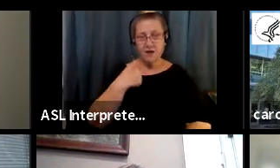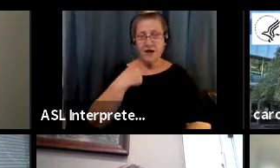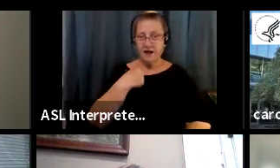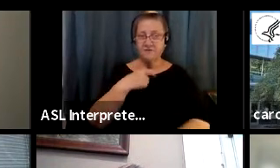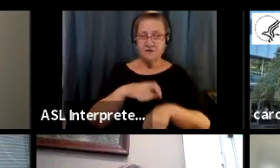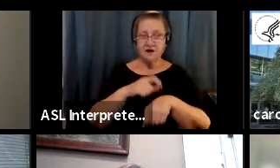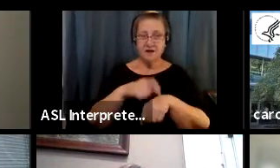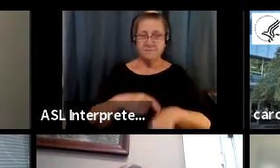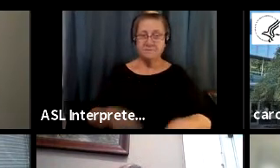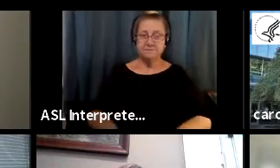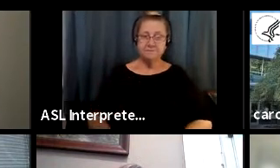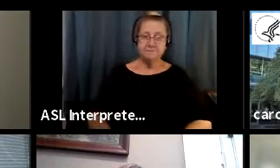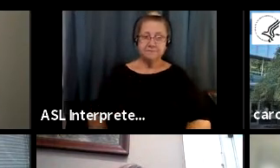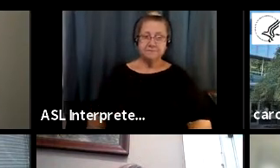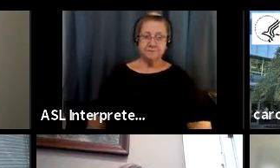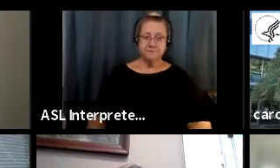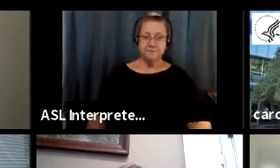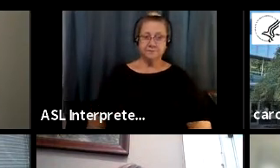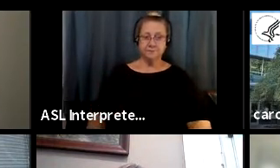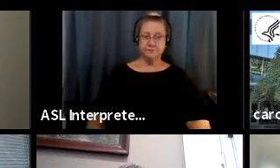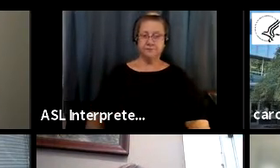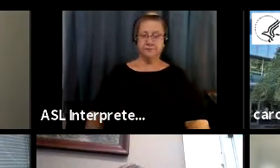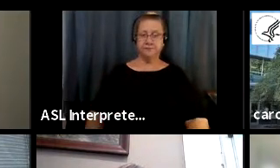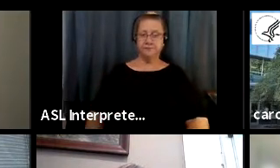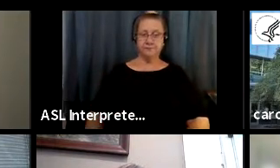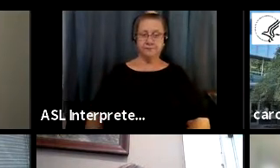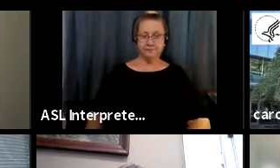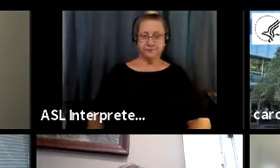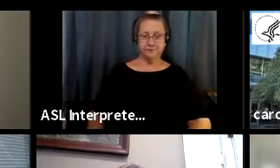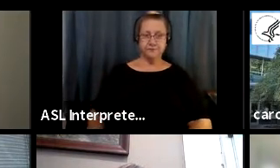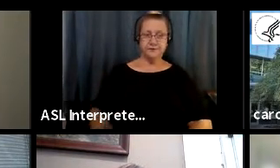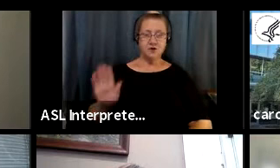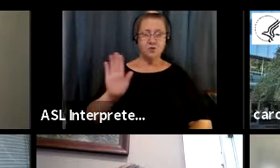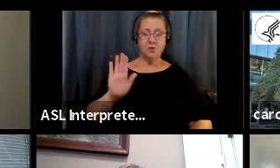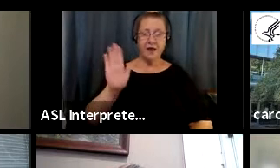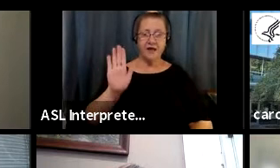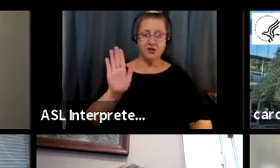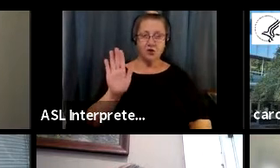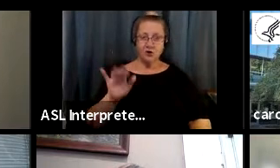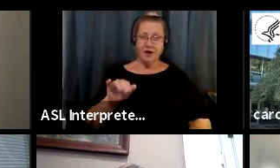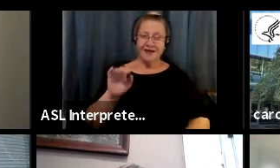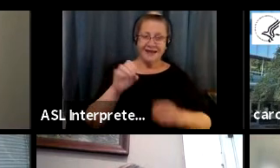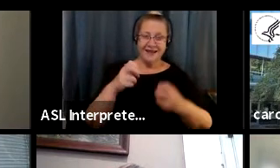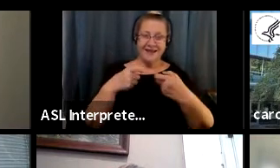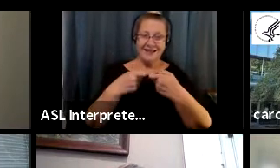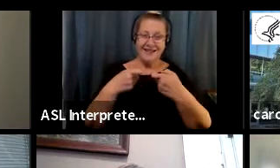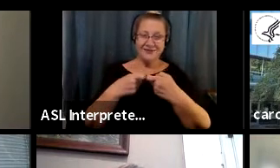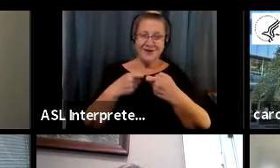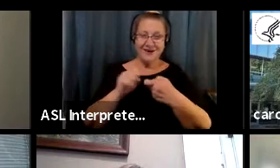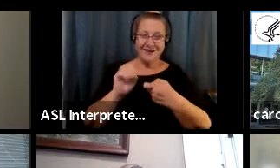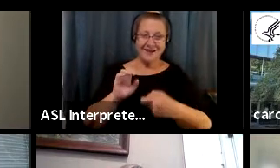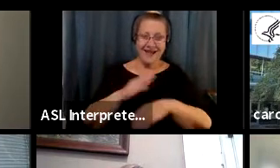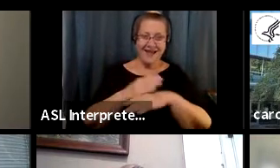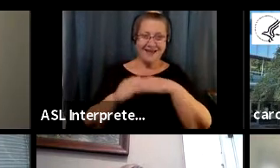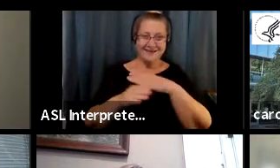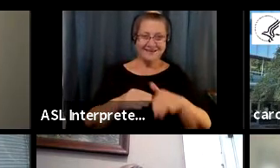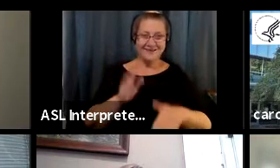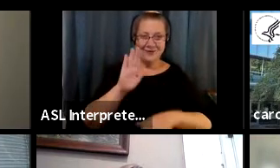a couple. Just raise that electronic yellow hand and we'll call on you.